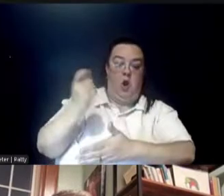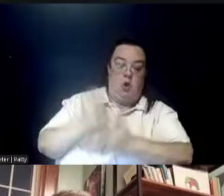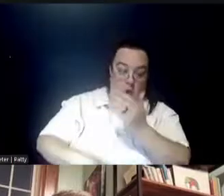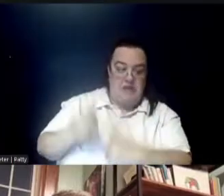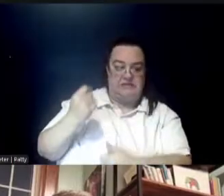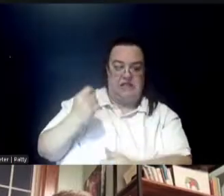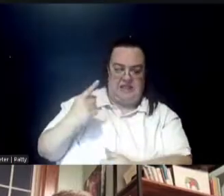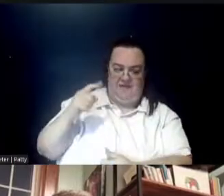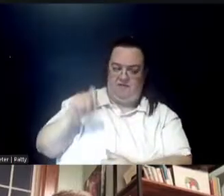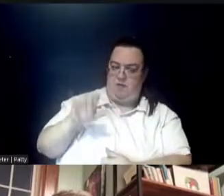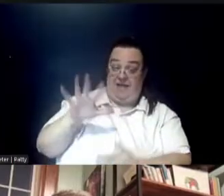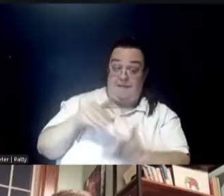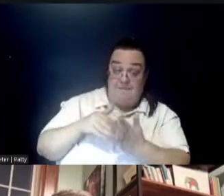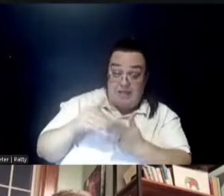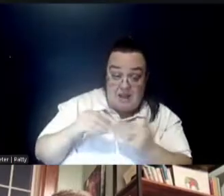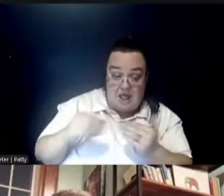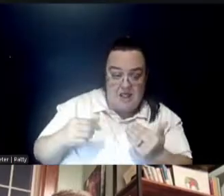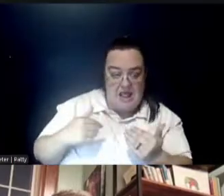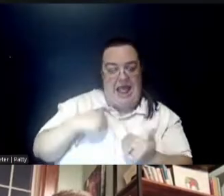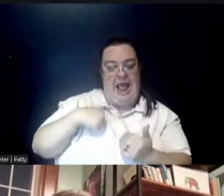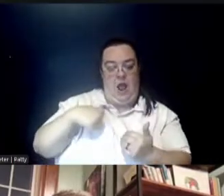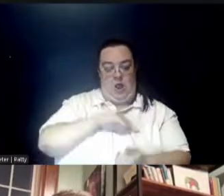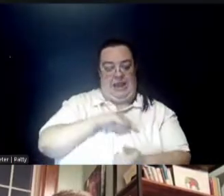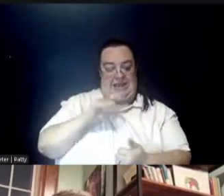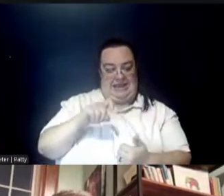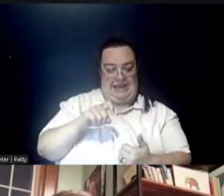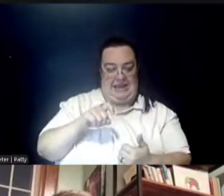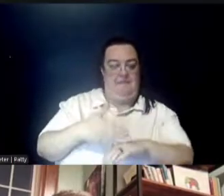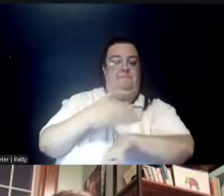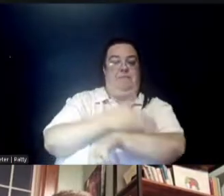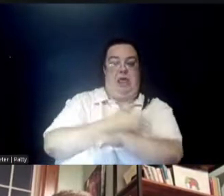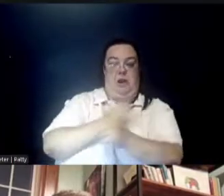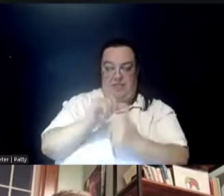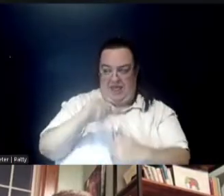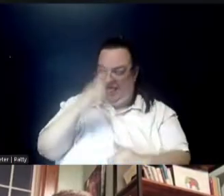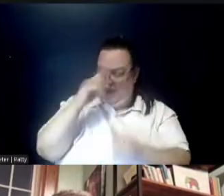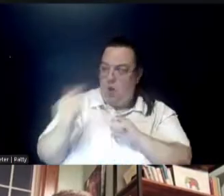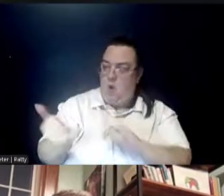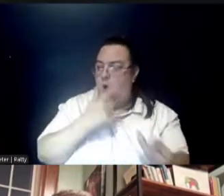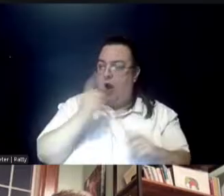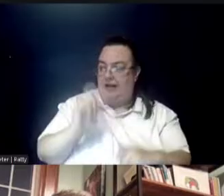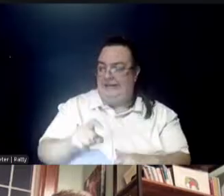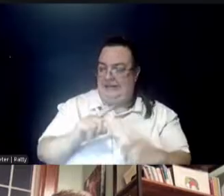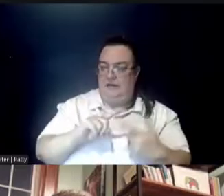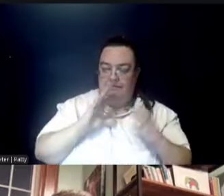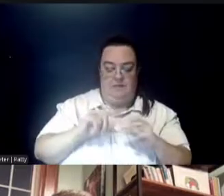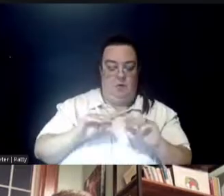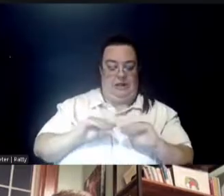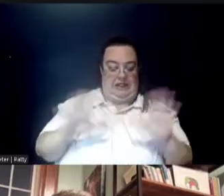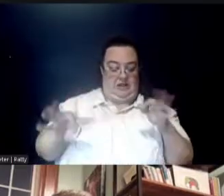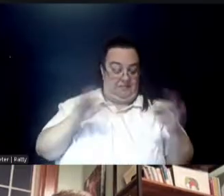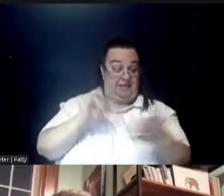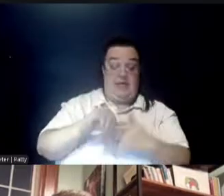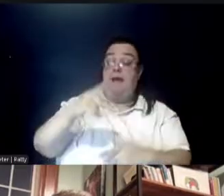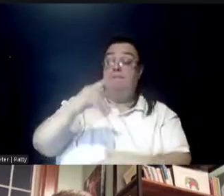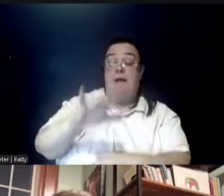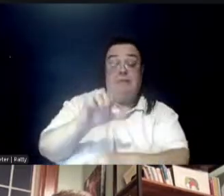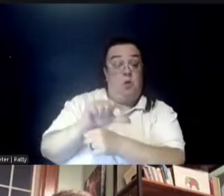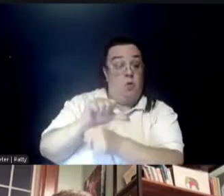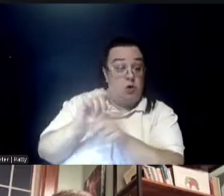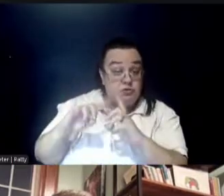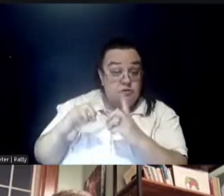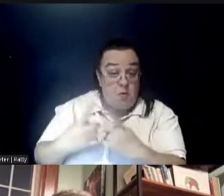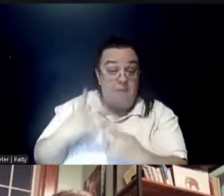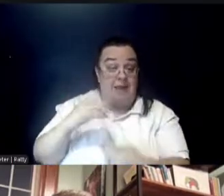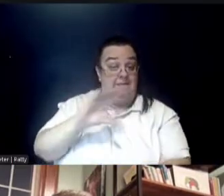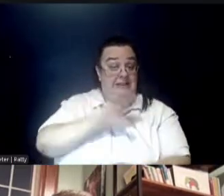And we just need, I need to get better at that. I think all of us probably need to clearly explain that. The Public Works Department and the Police